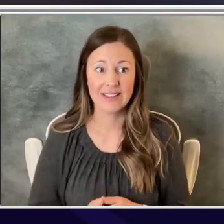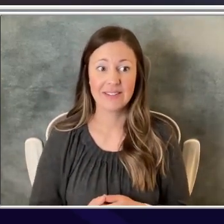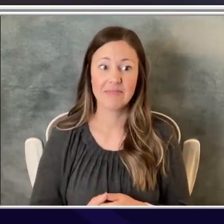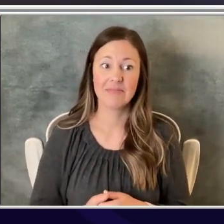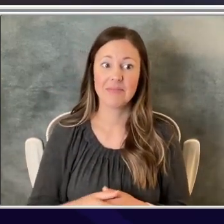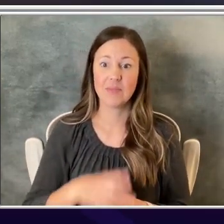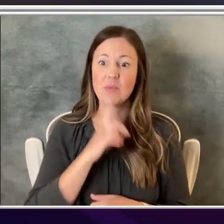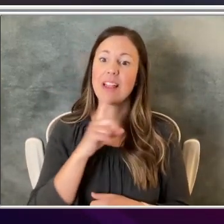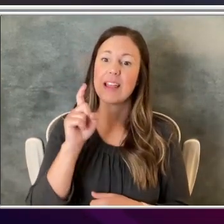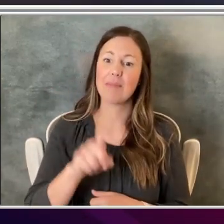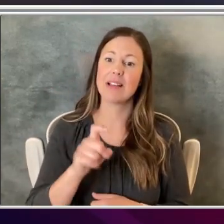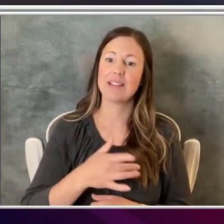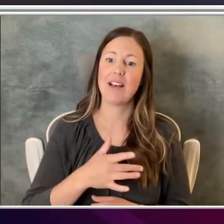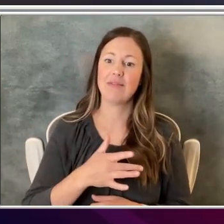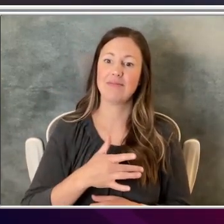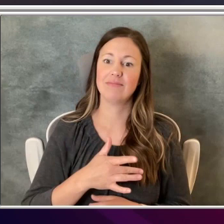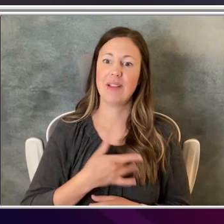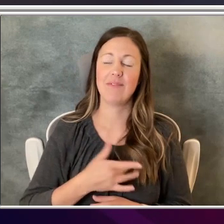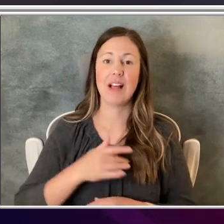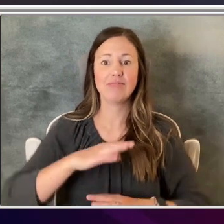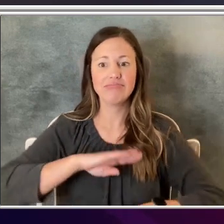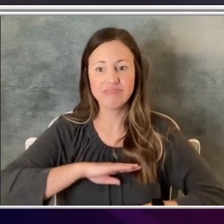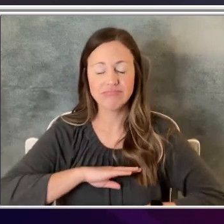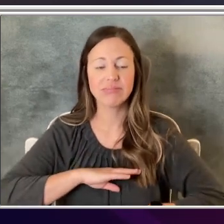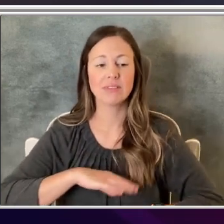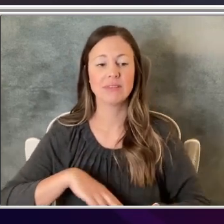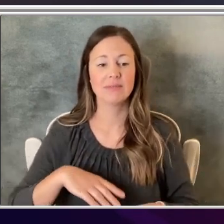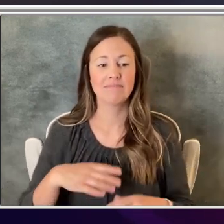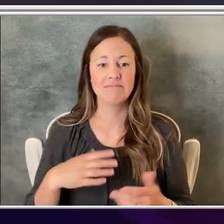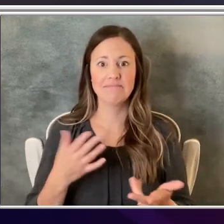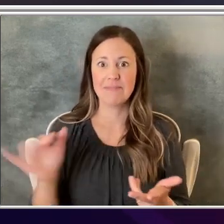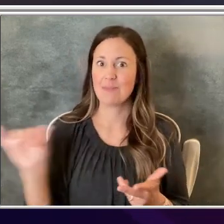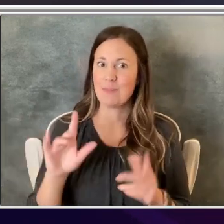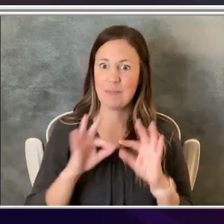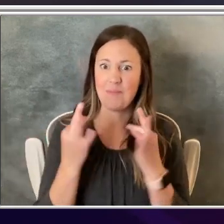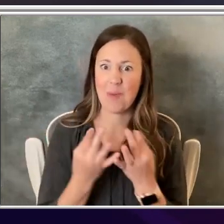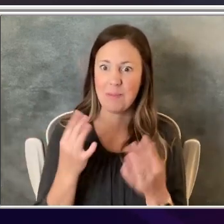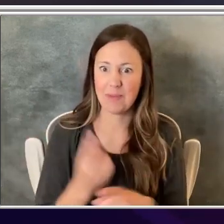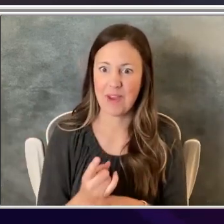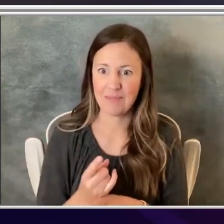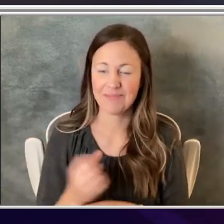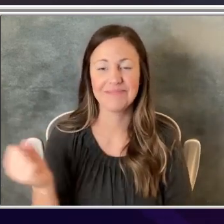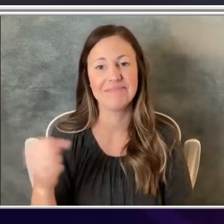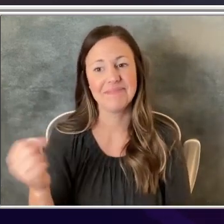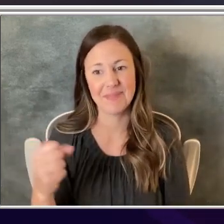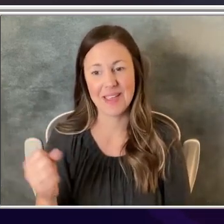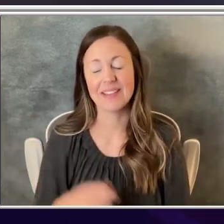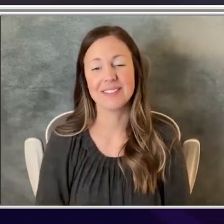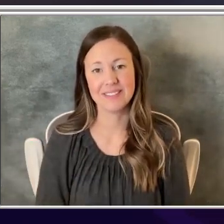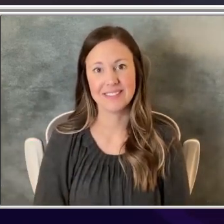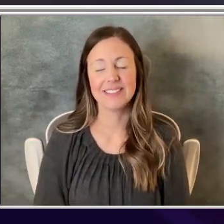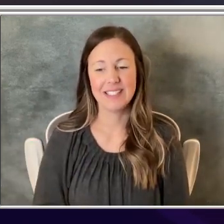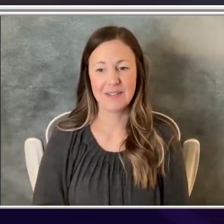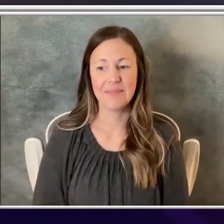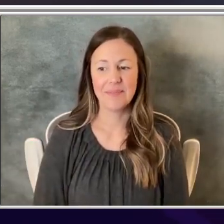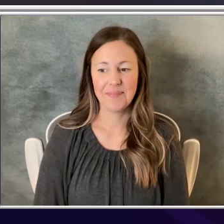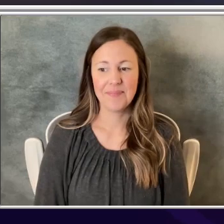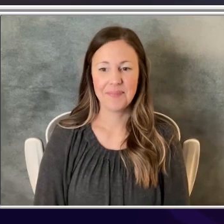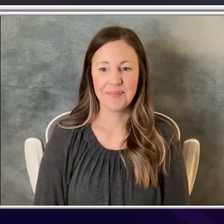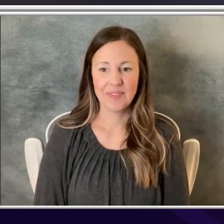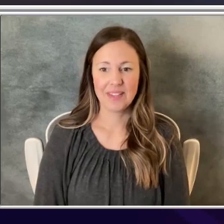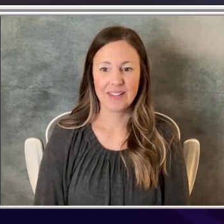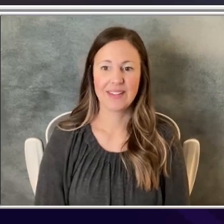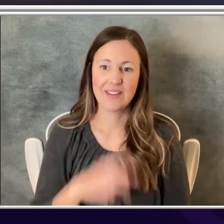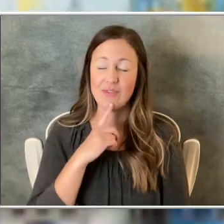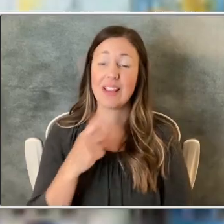been so reassuring to be treated like family. Yes, I speak